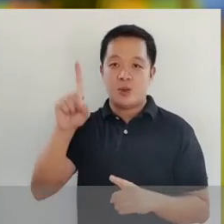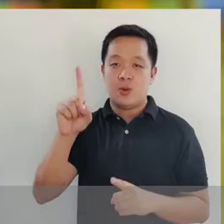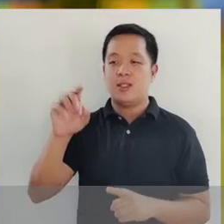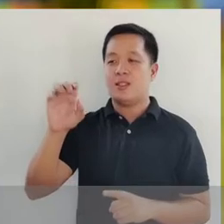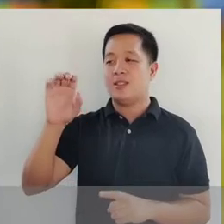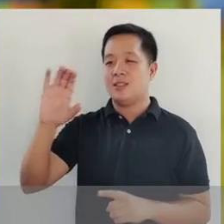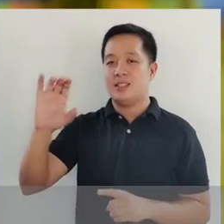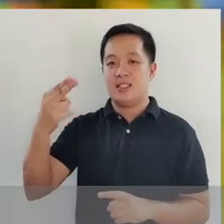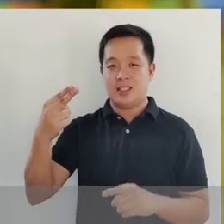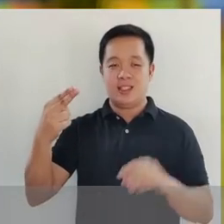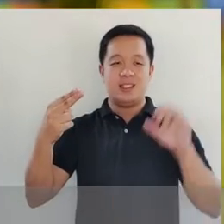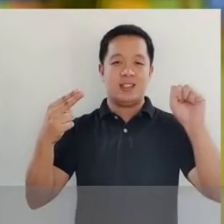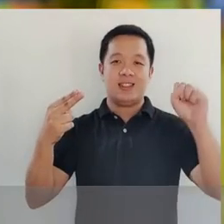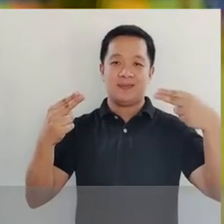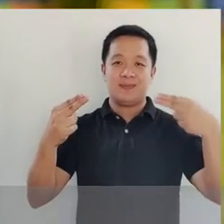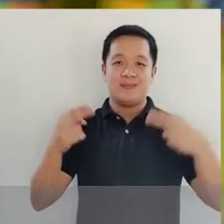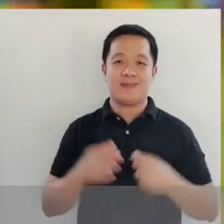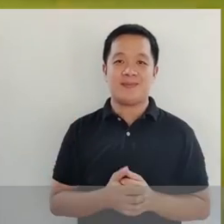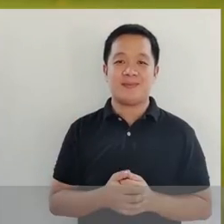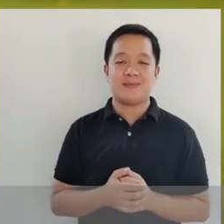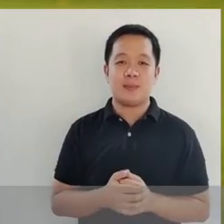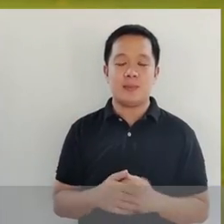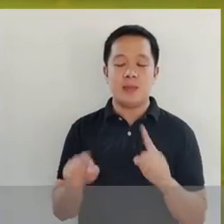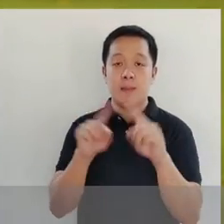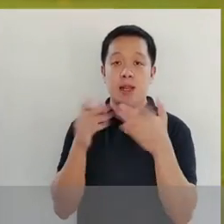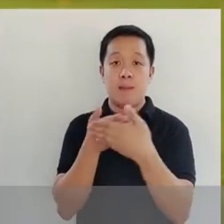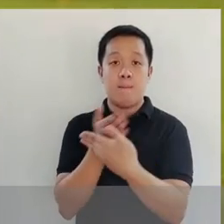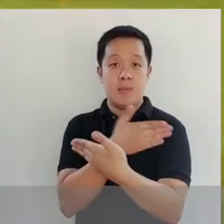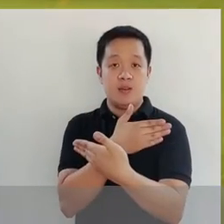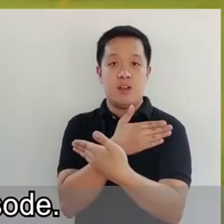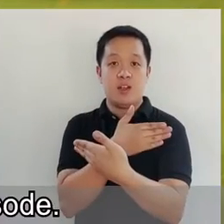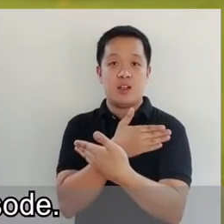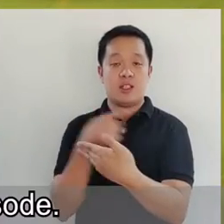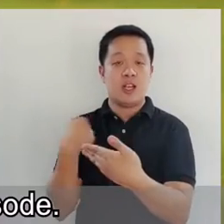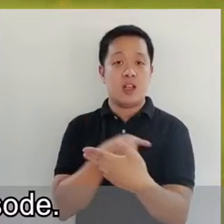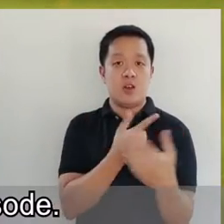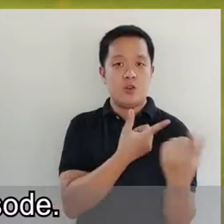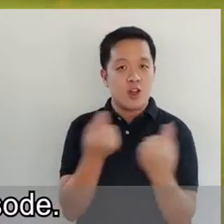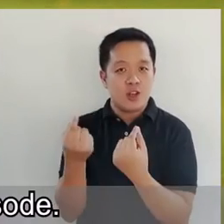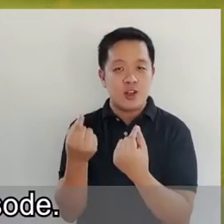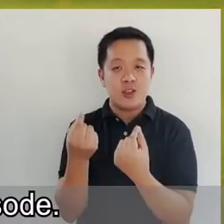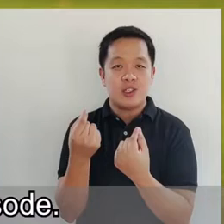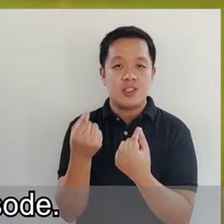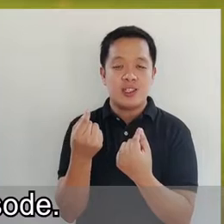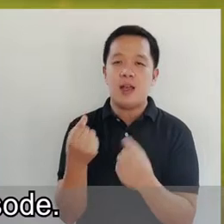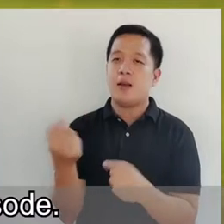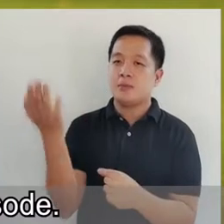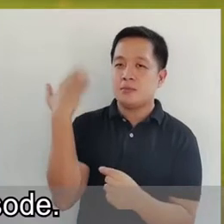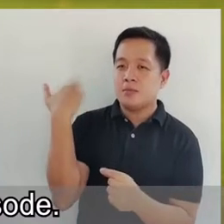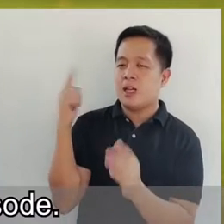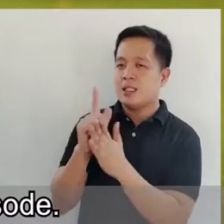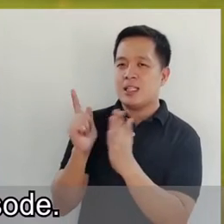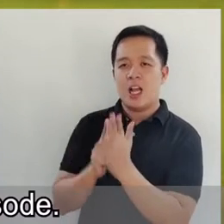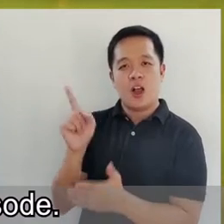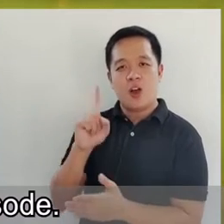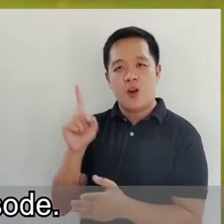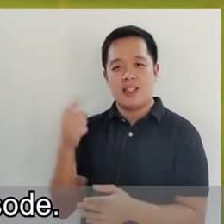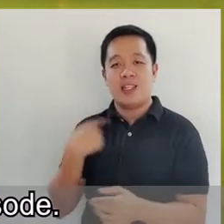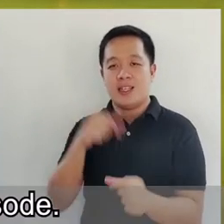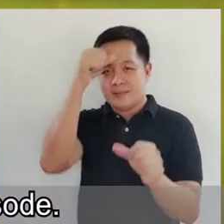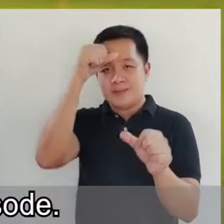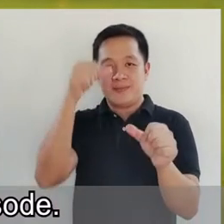CH and SH. But before anything, let us recall what we have learned from our